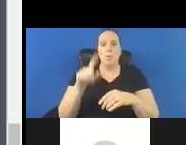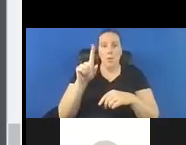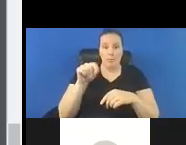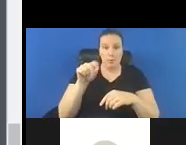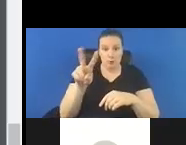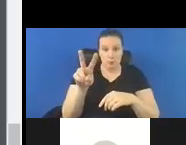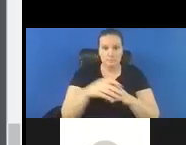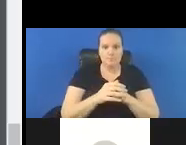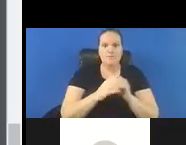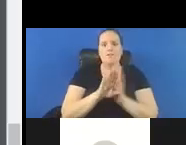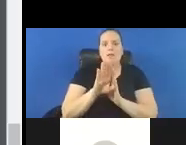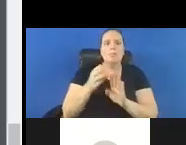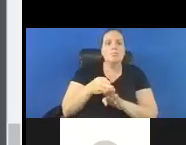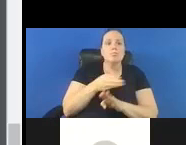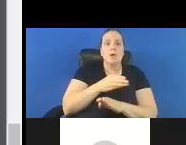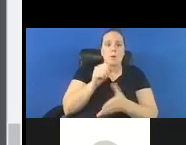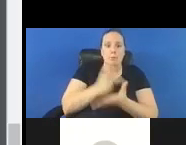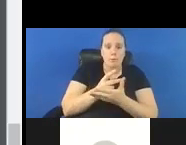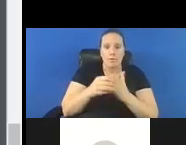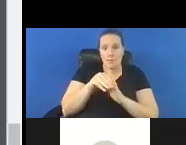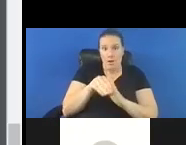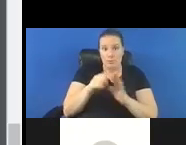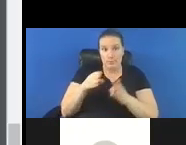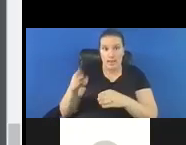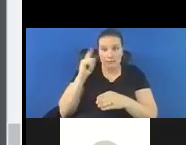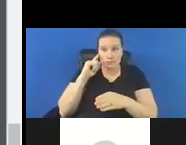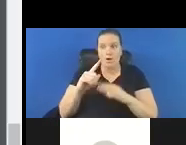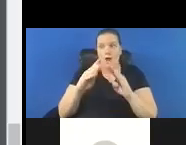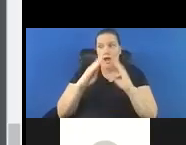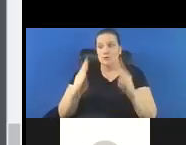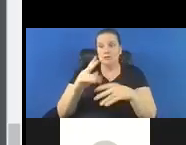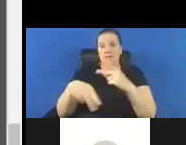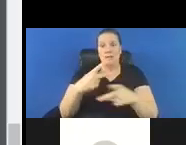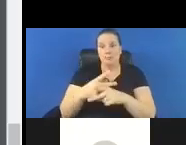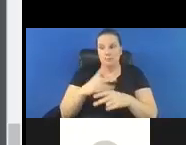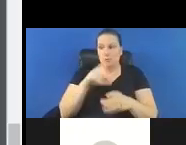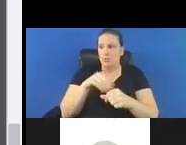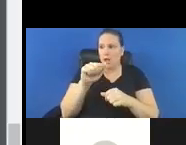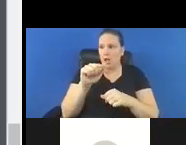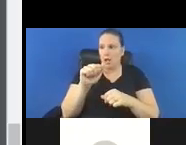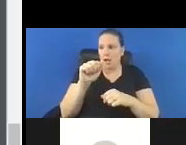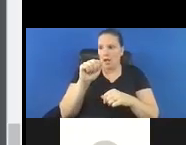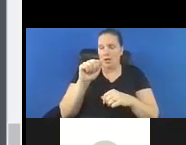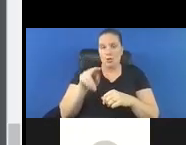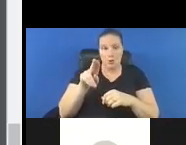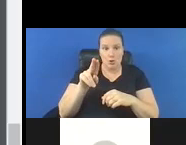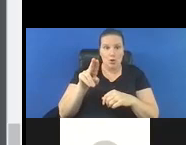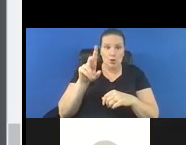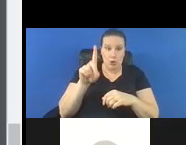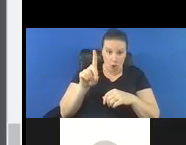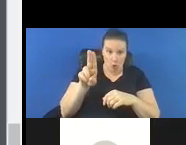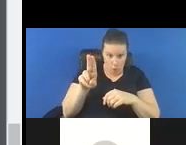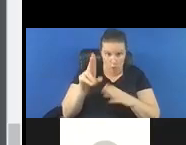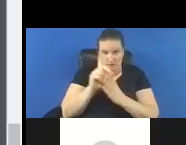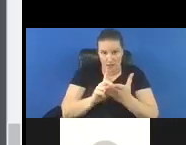Develop pre-approved model plans for new middle housing types, including ADU designs that can be built with type 1 approvals.